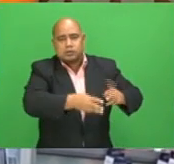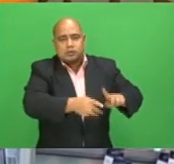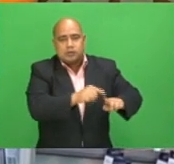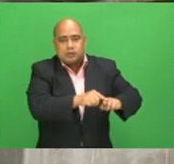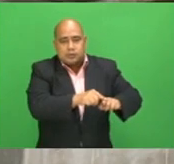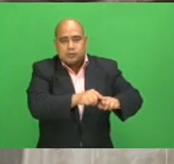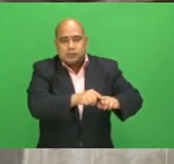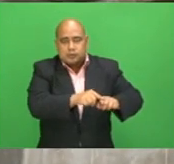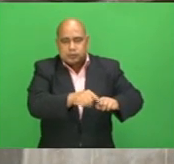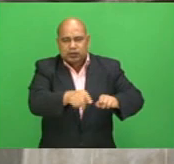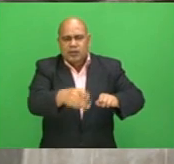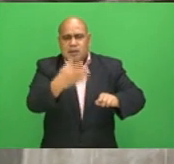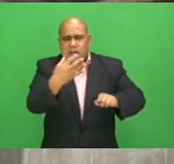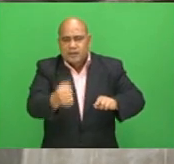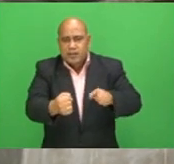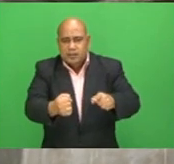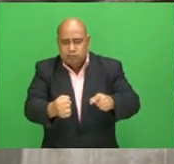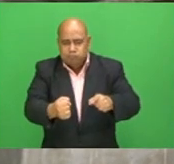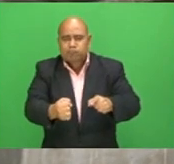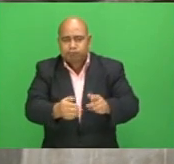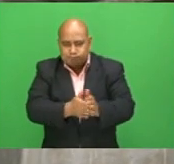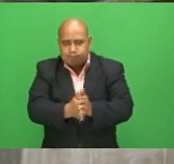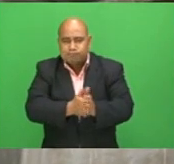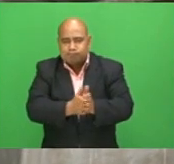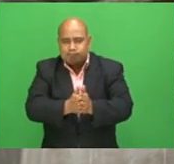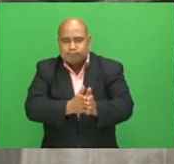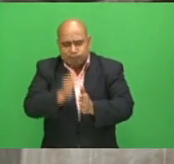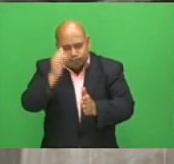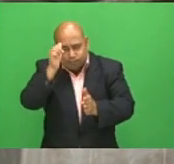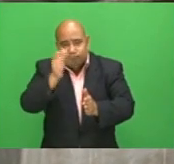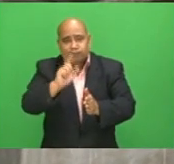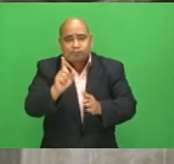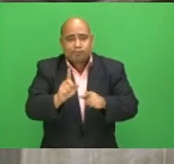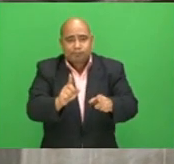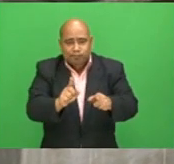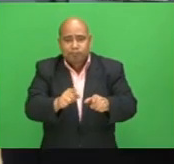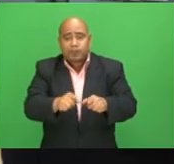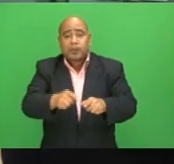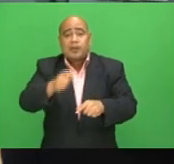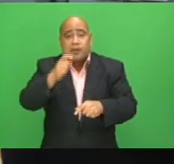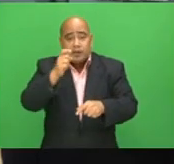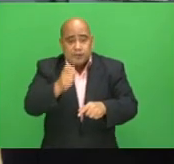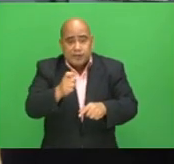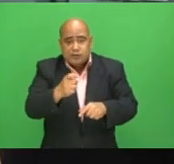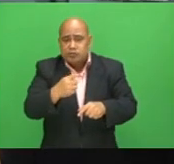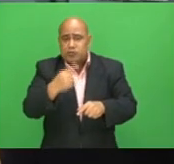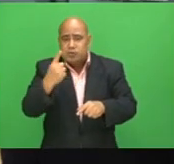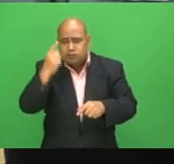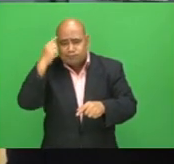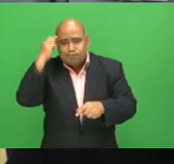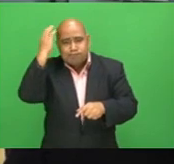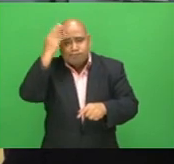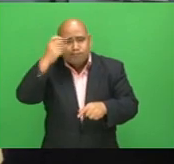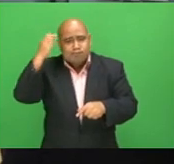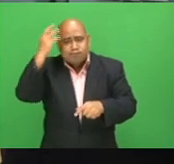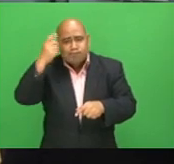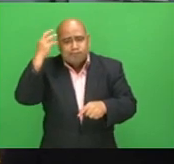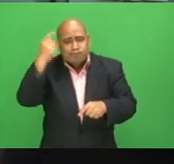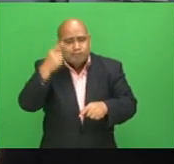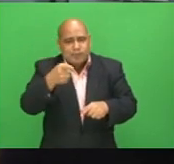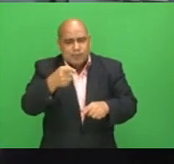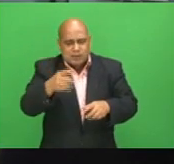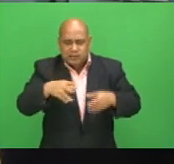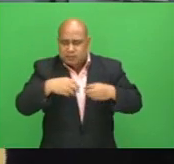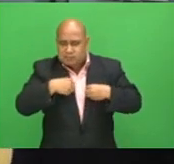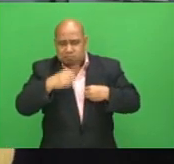But I'll be interested to know, in particular, if anyone has particular concerns about not being able to receive